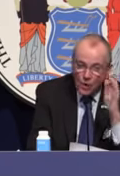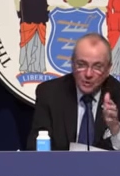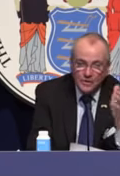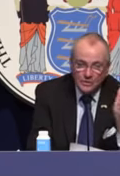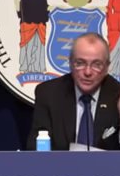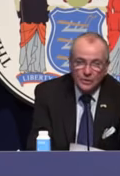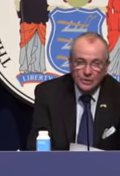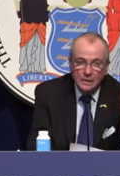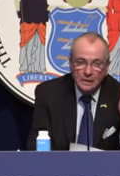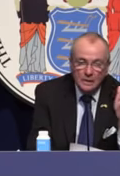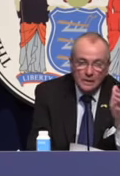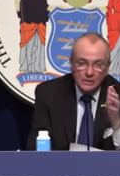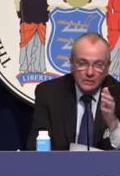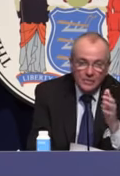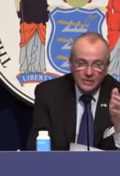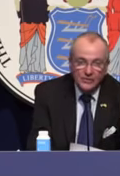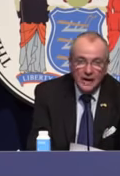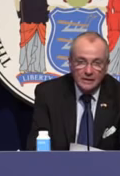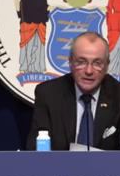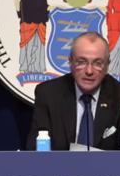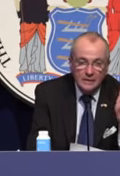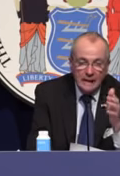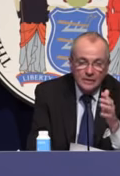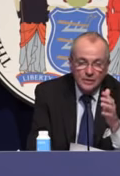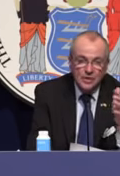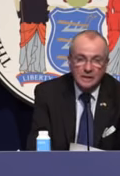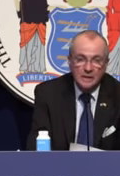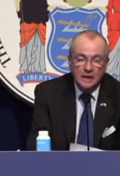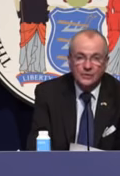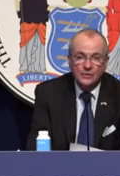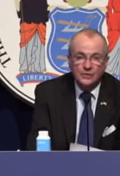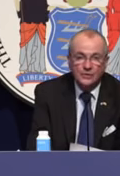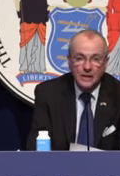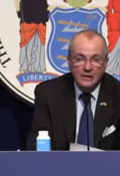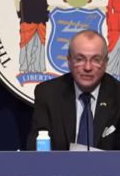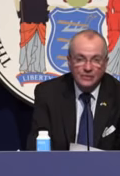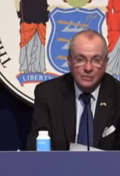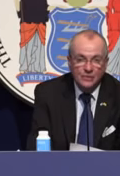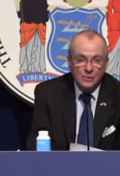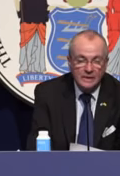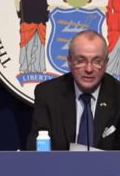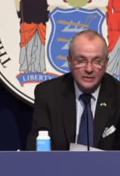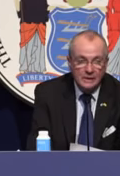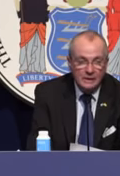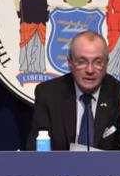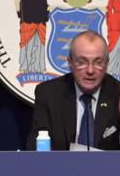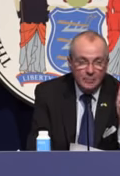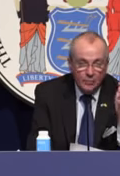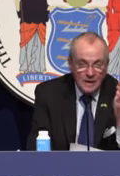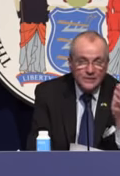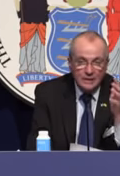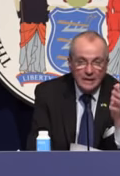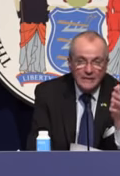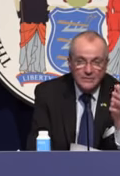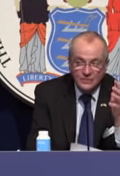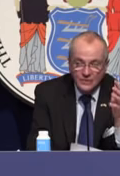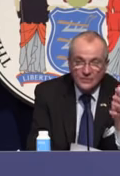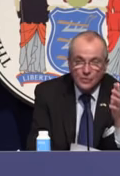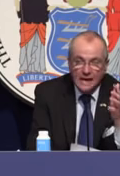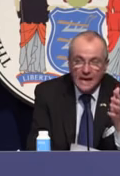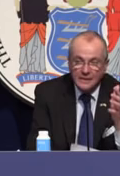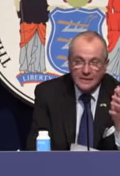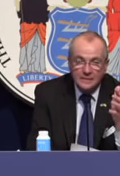Kathy walked me through some of the saga that Ed and she had gone through since last December 20th, and it brought to life